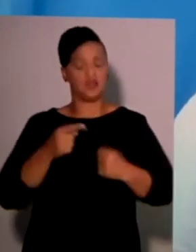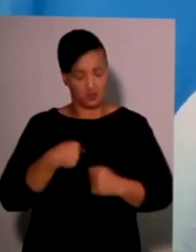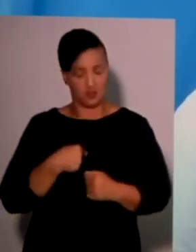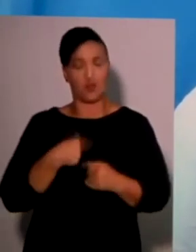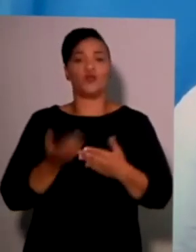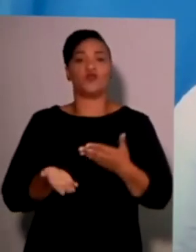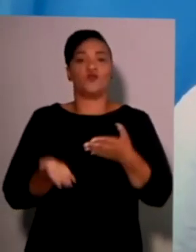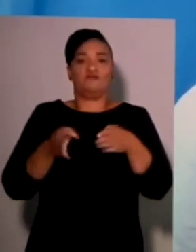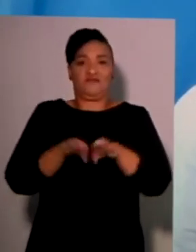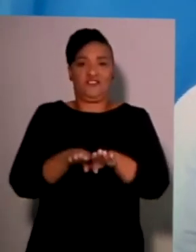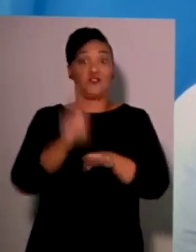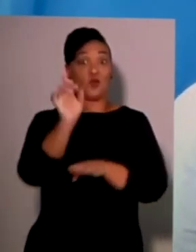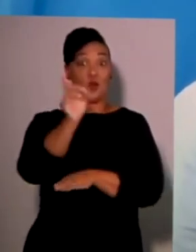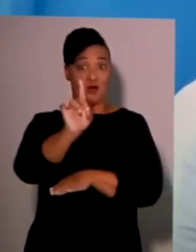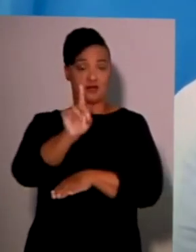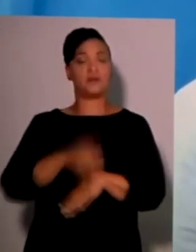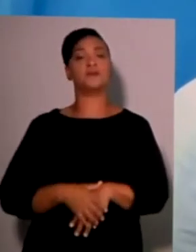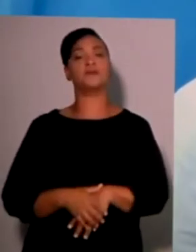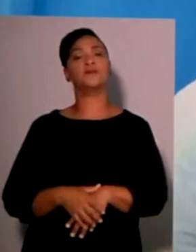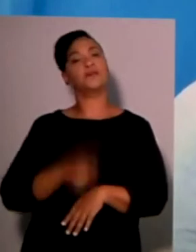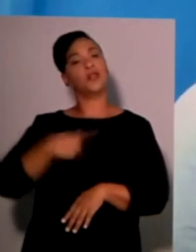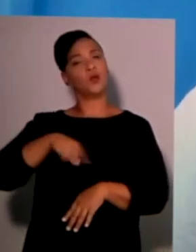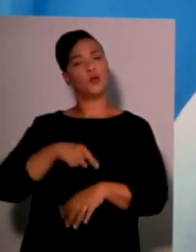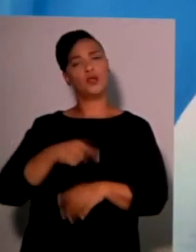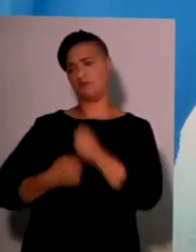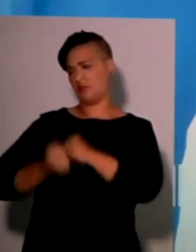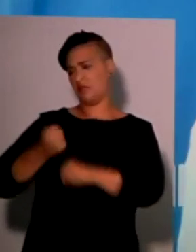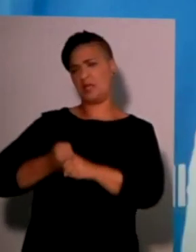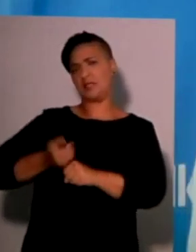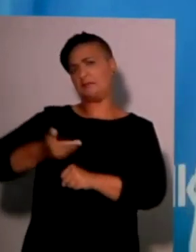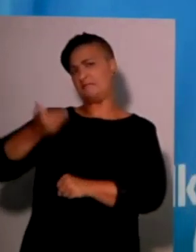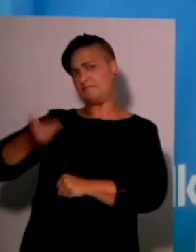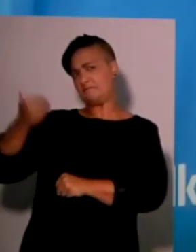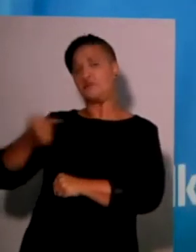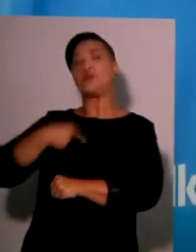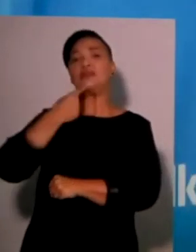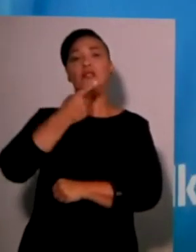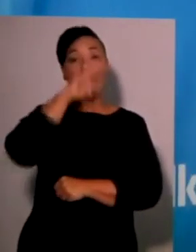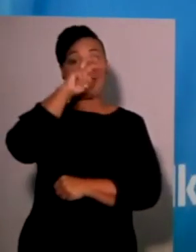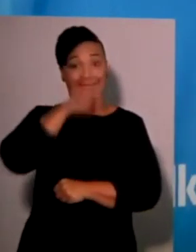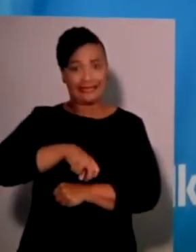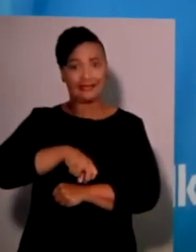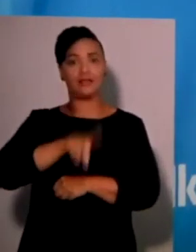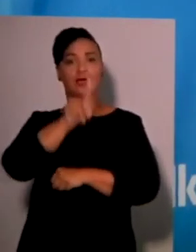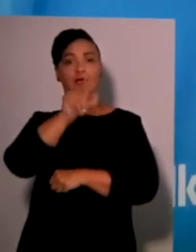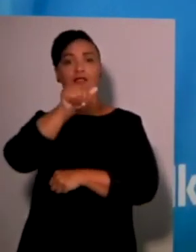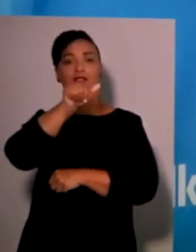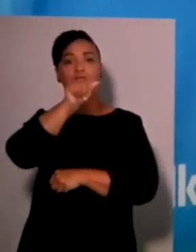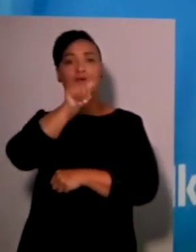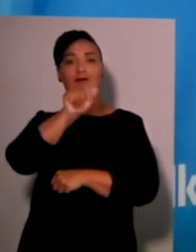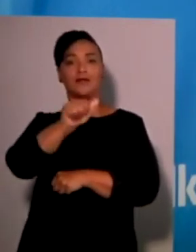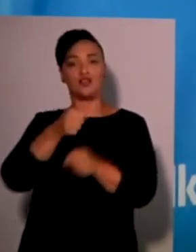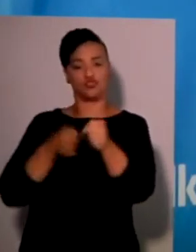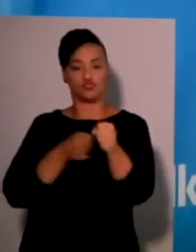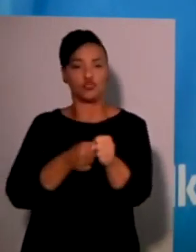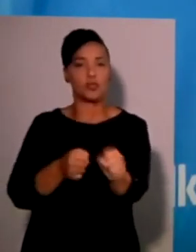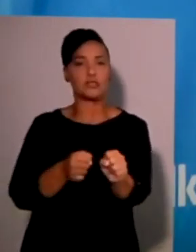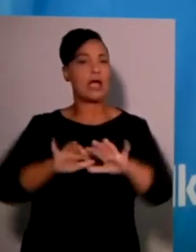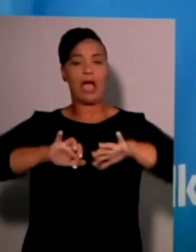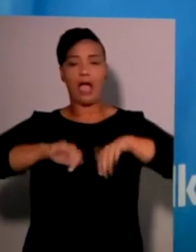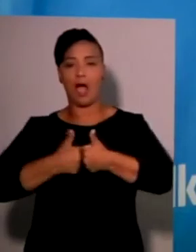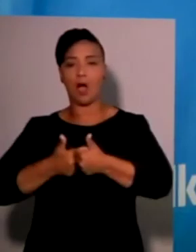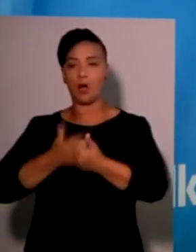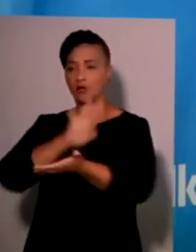slide, we chose a couple of years ago that we'll have a data-led network strategy, both in terms of how we build